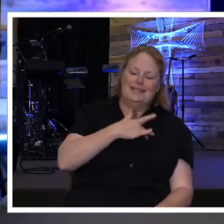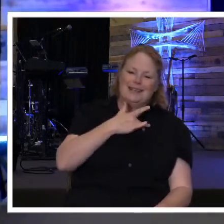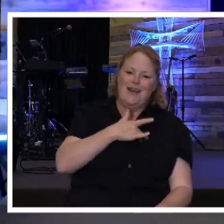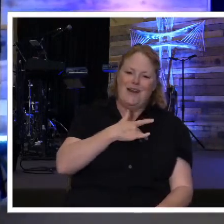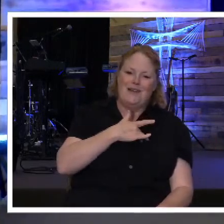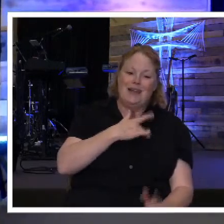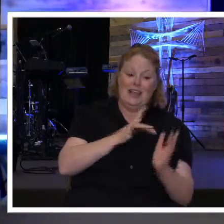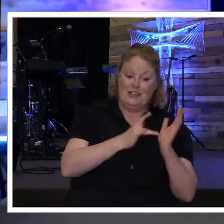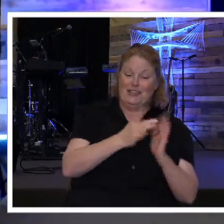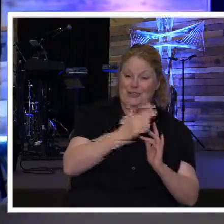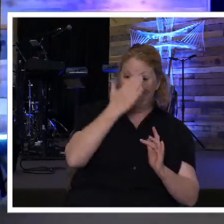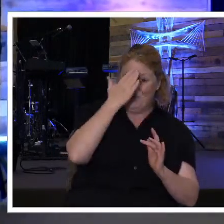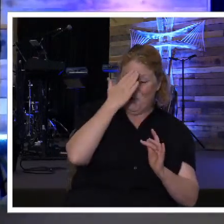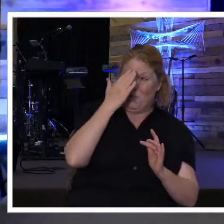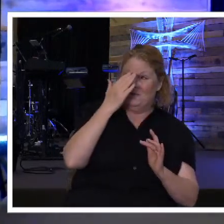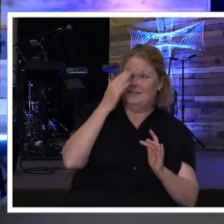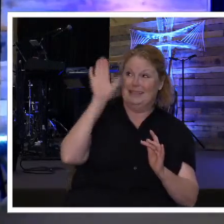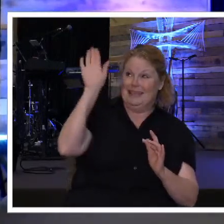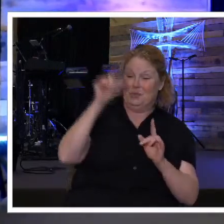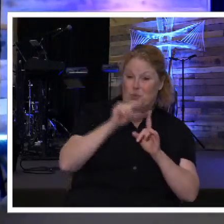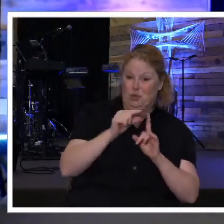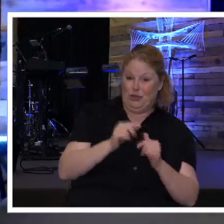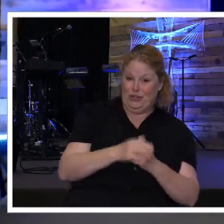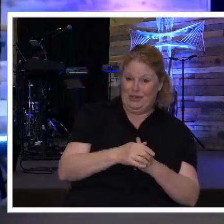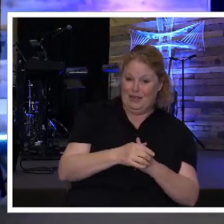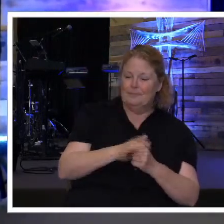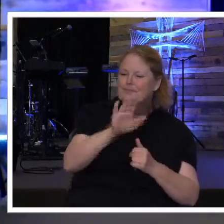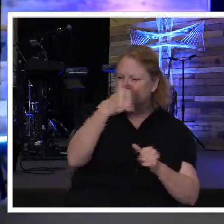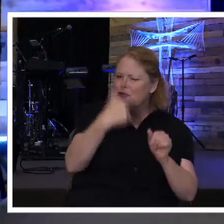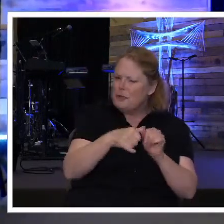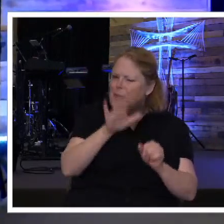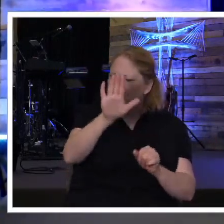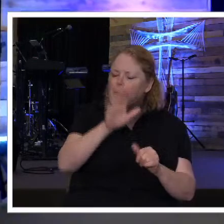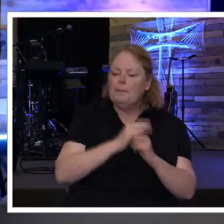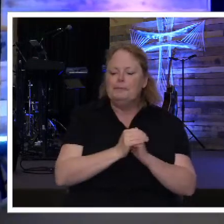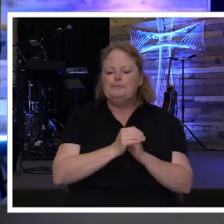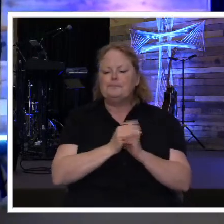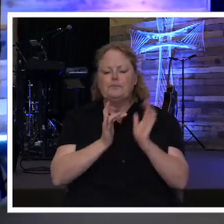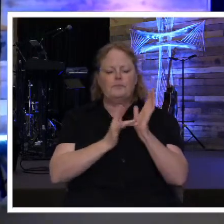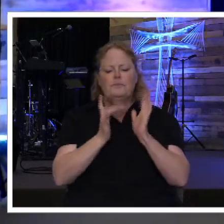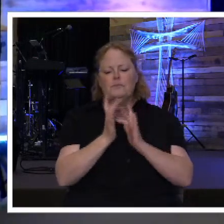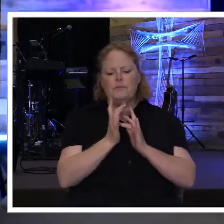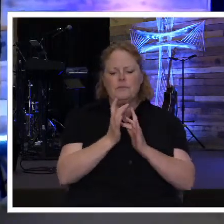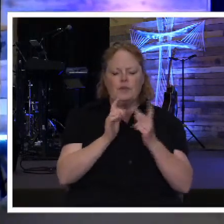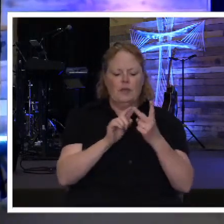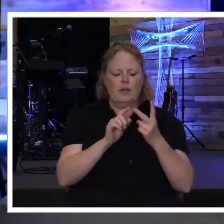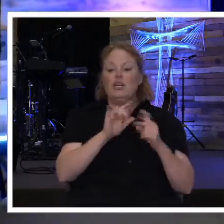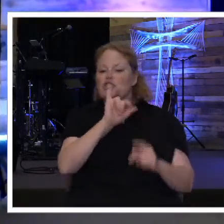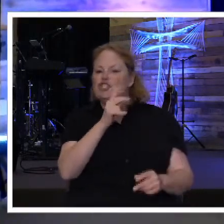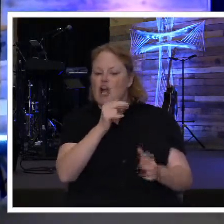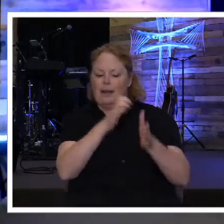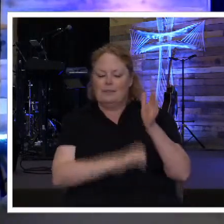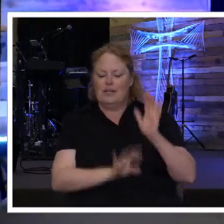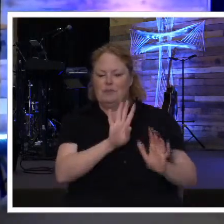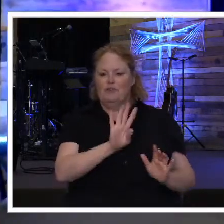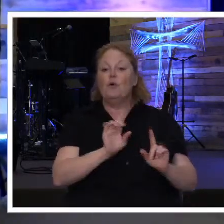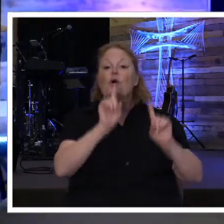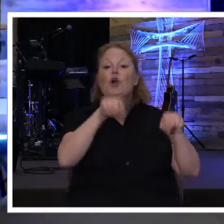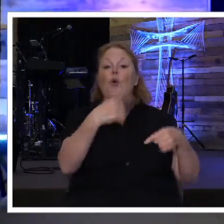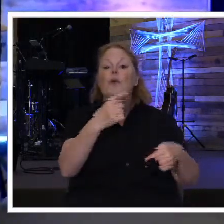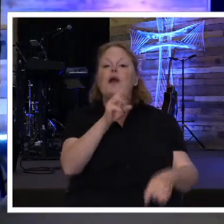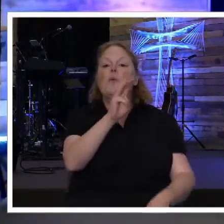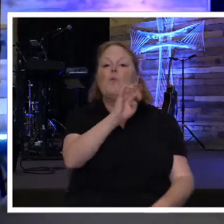man. The personal strategy is this. I want you to remember back to a situation where Jesus in John chapter 4 is going to a well, and he